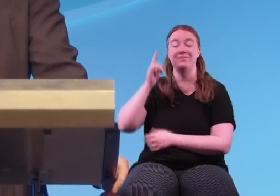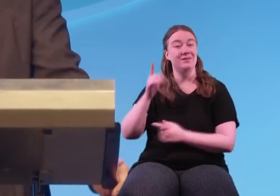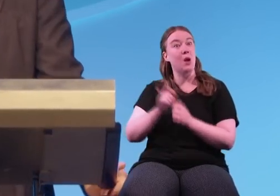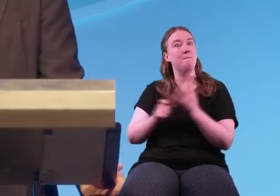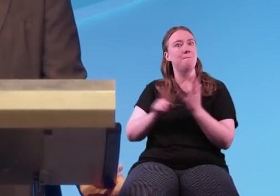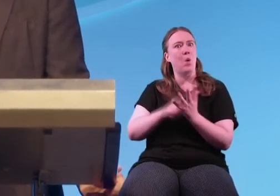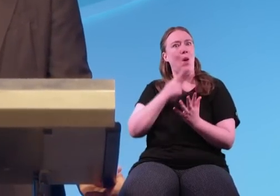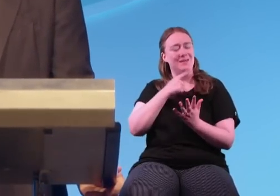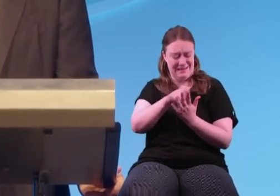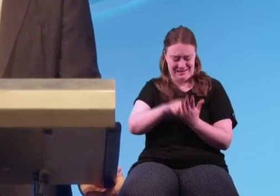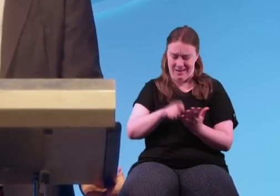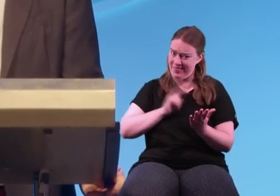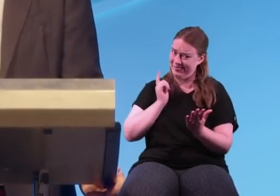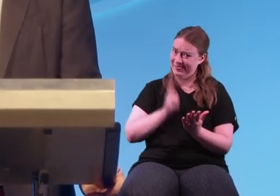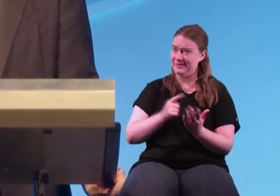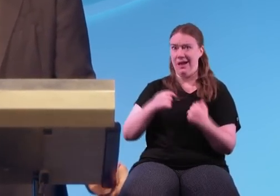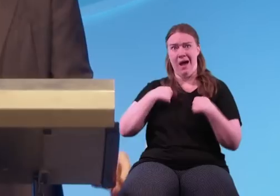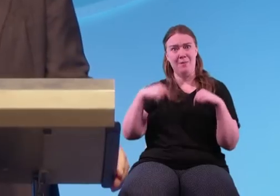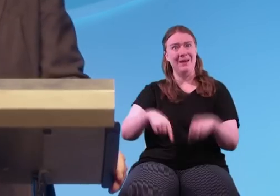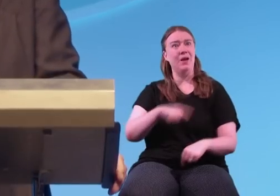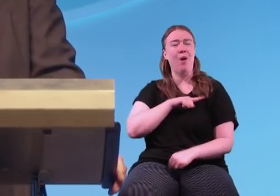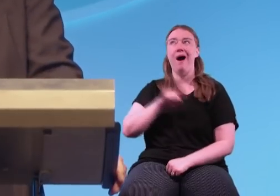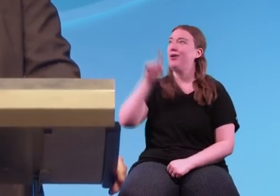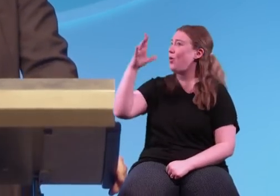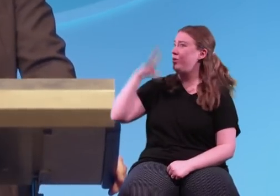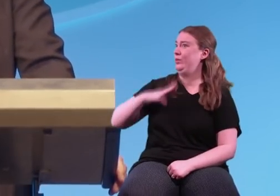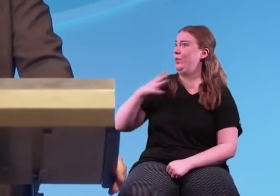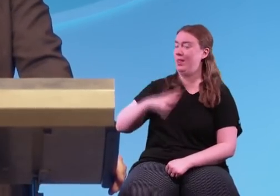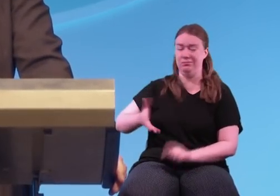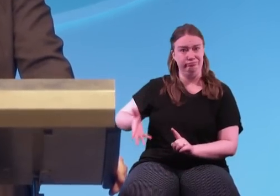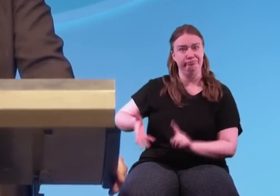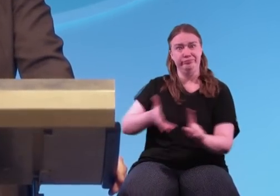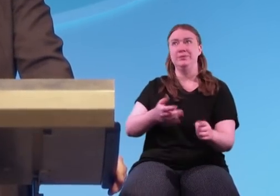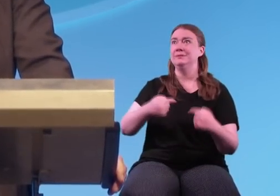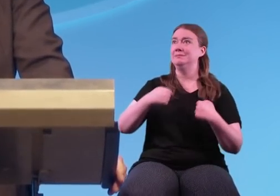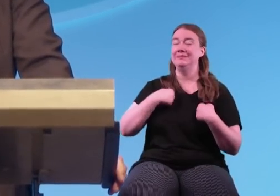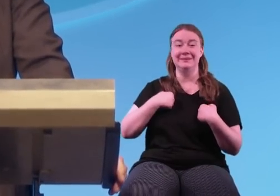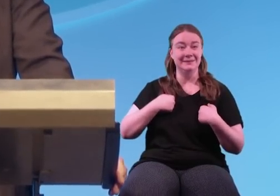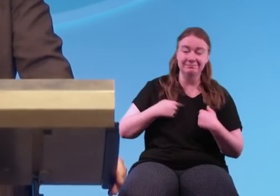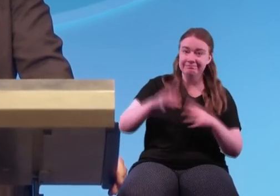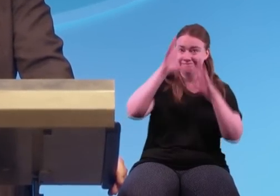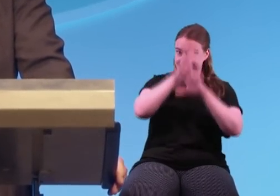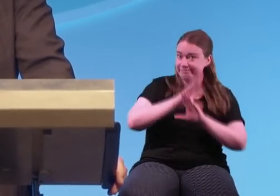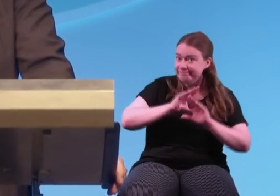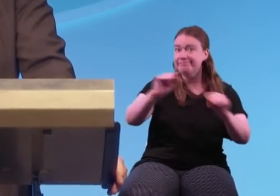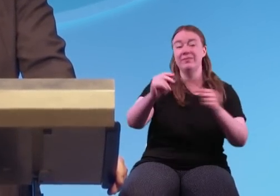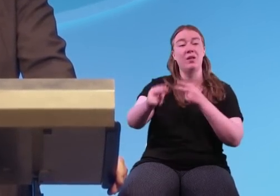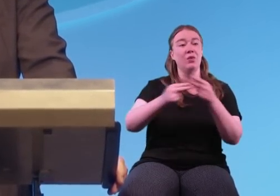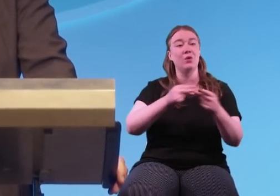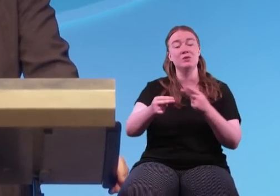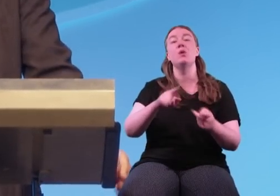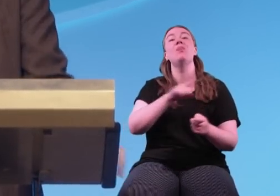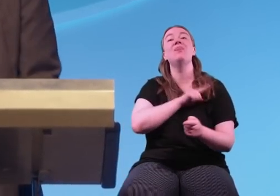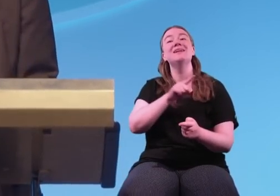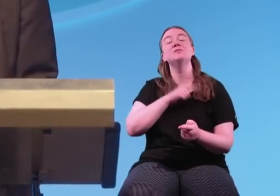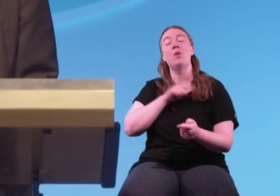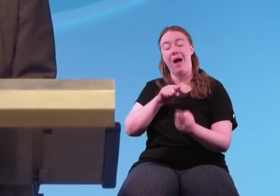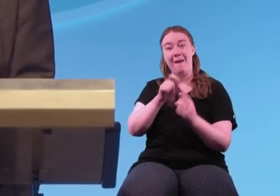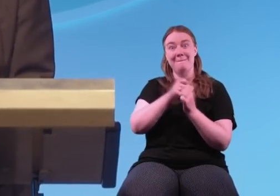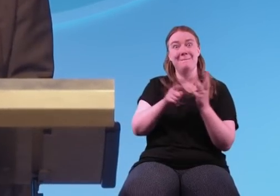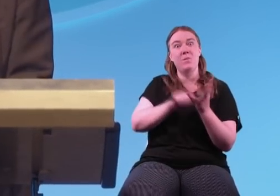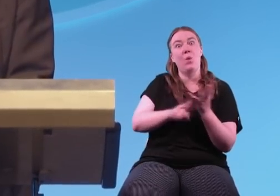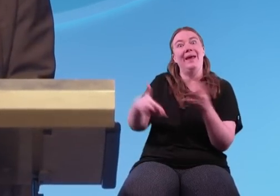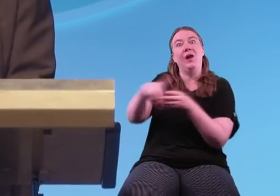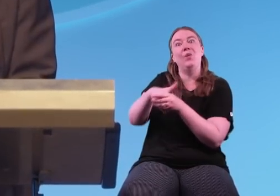the will of God, he's been added to this group of apostles, those who have heard the words of Christ, those who have seen the Lord